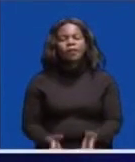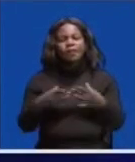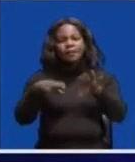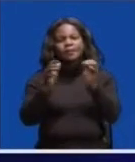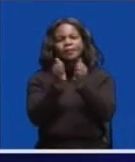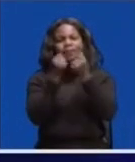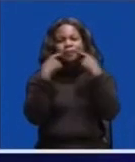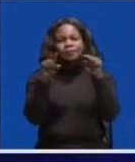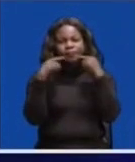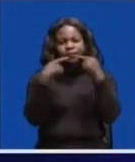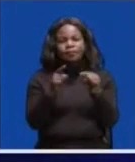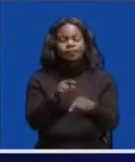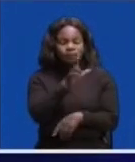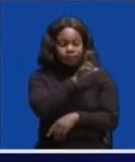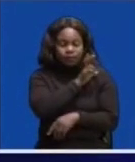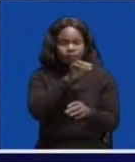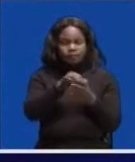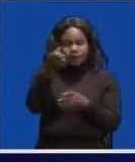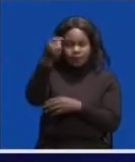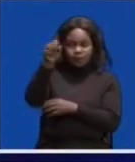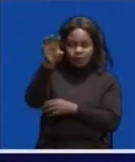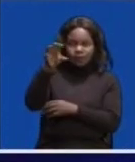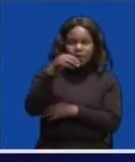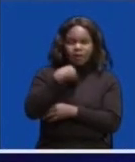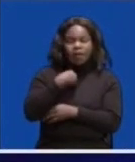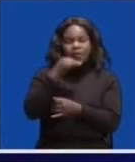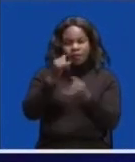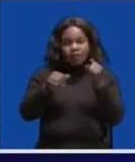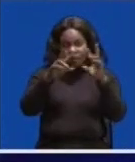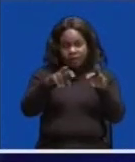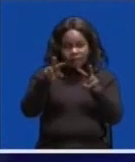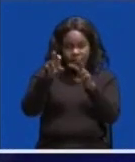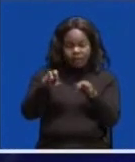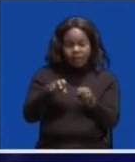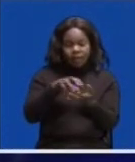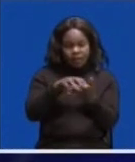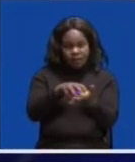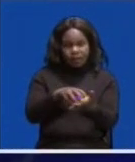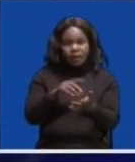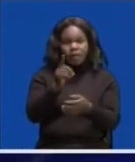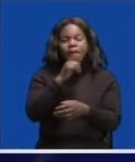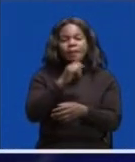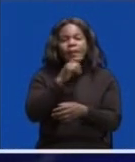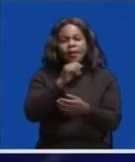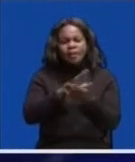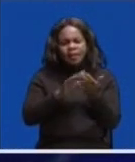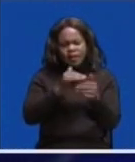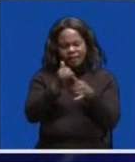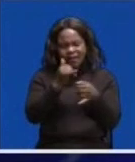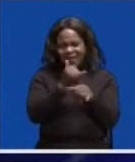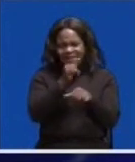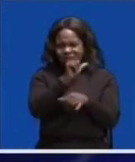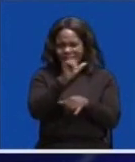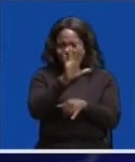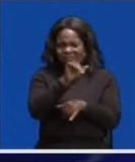We'll continue with the news. Police in Southern Province have concluded investigations in a matter in which a man believed to be between 25